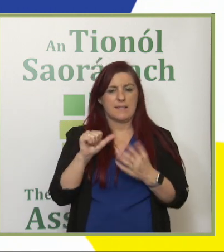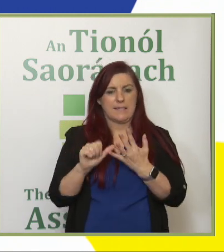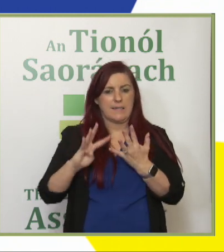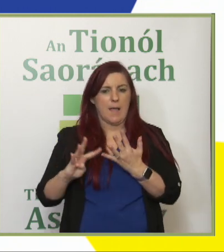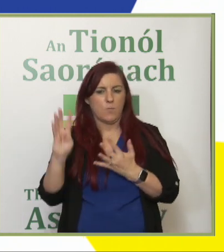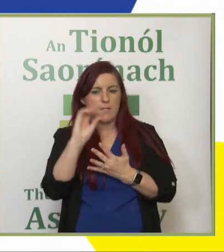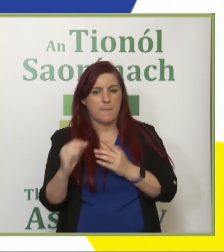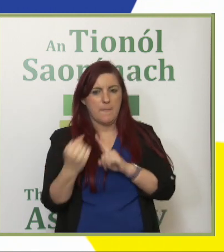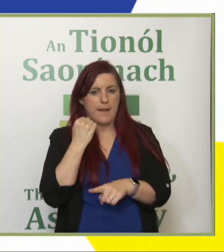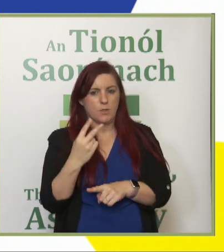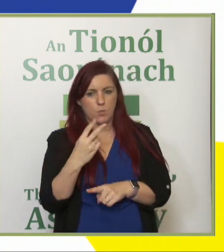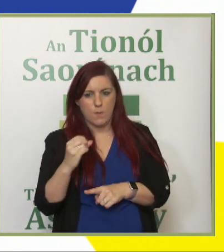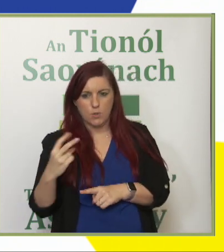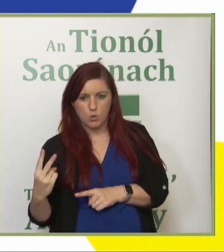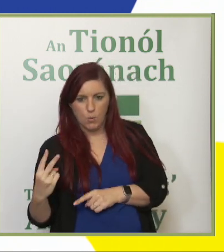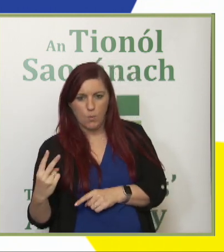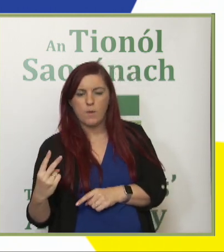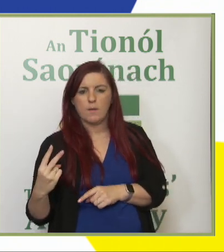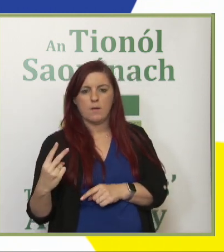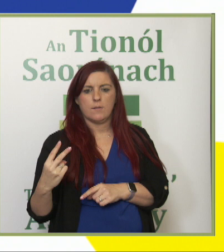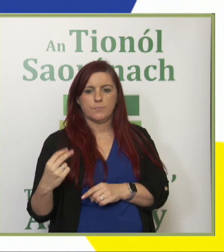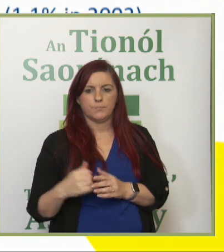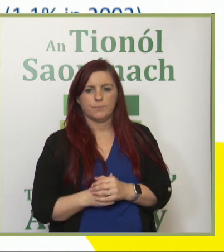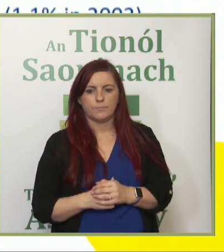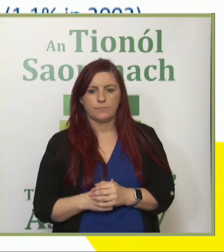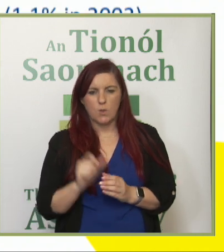see, alcohol is the substance that's mainly used in Ireland.